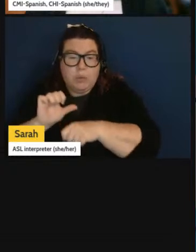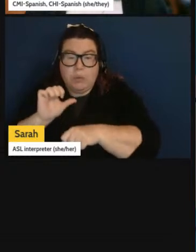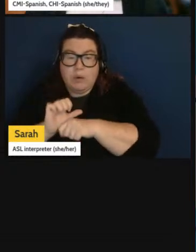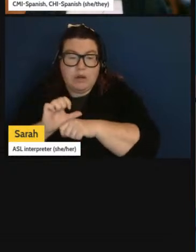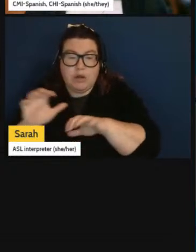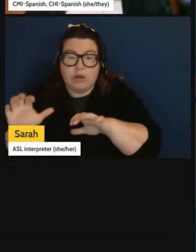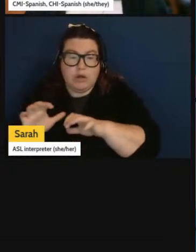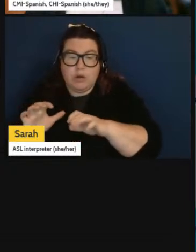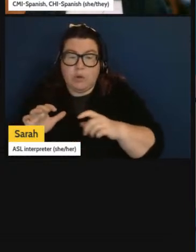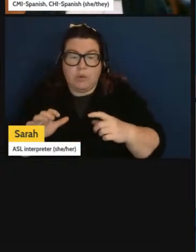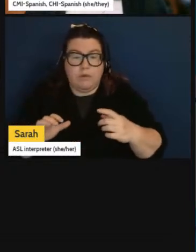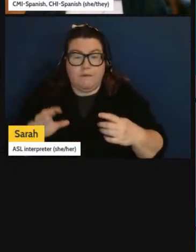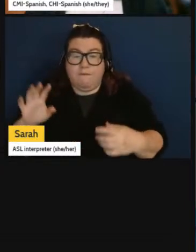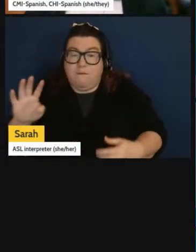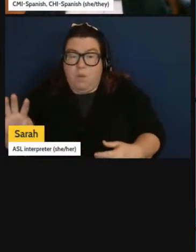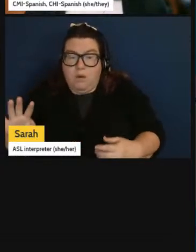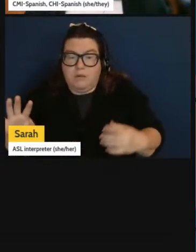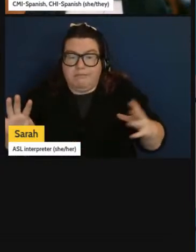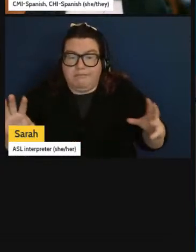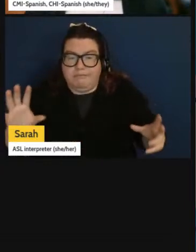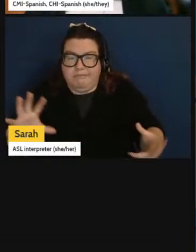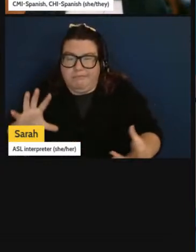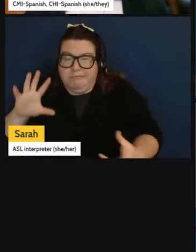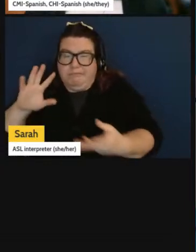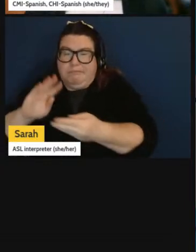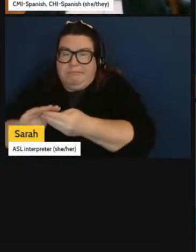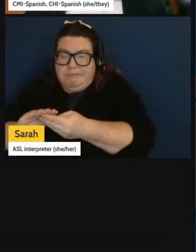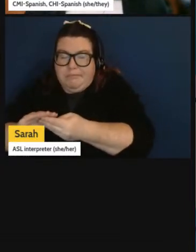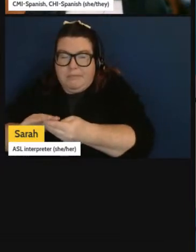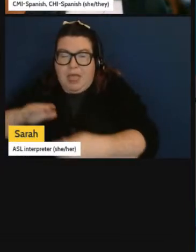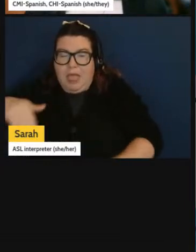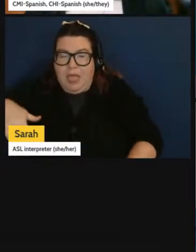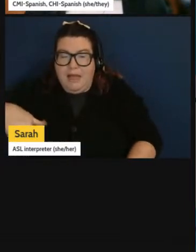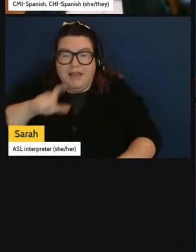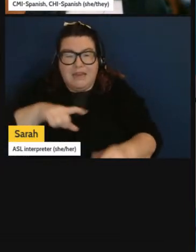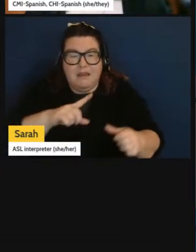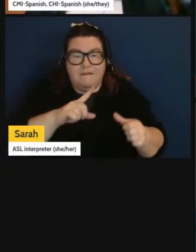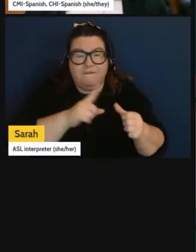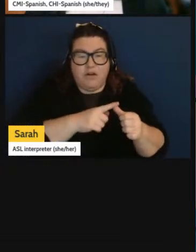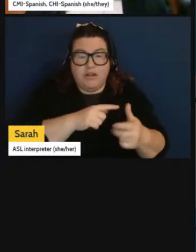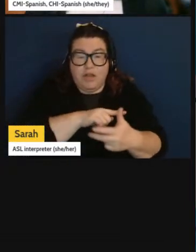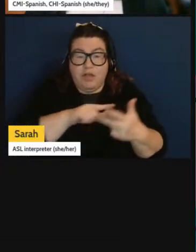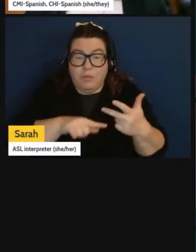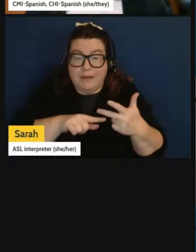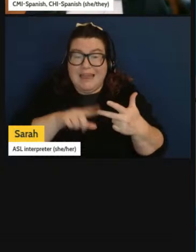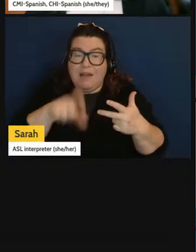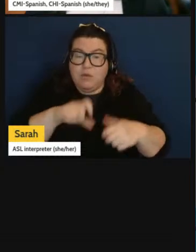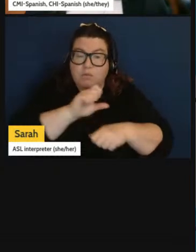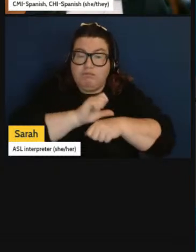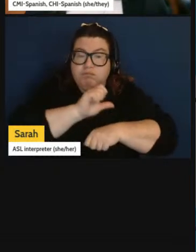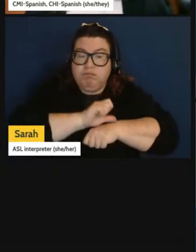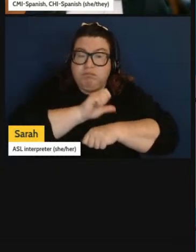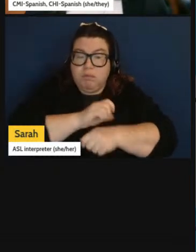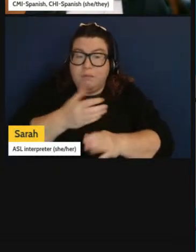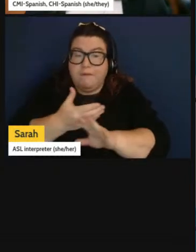things in category 4, okay? You need to do the work in the first 3 categories before you can get to the 4th